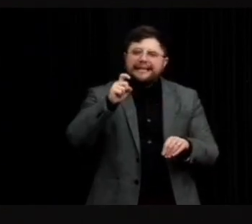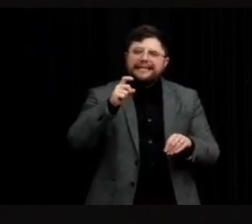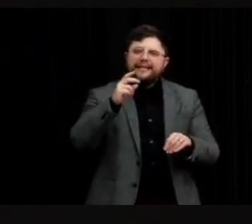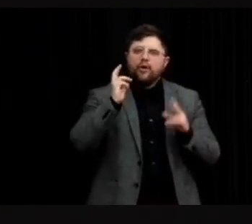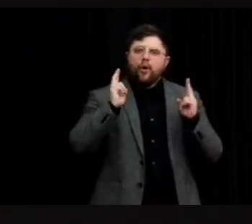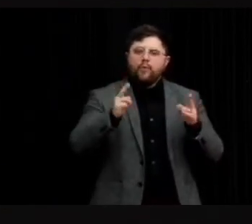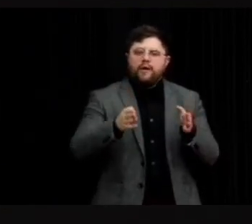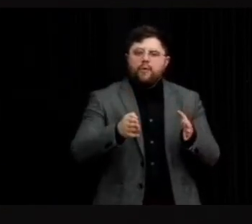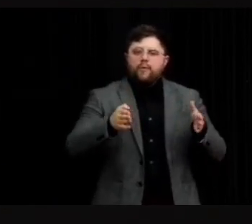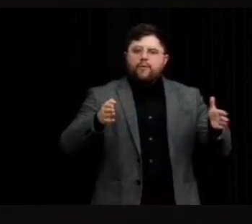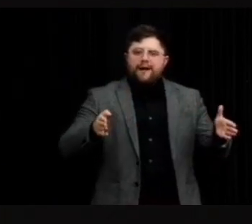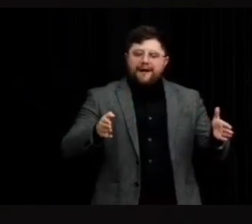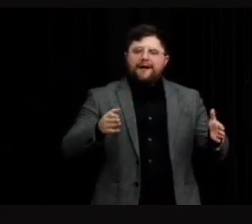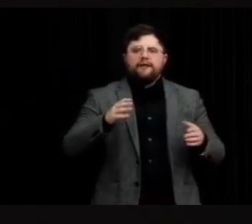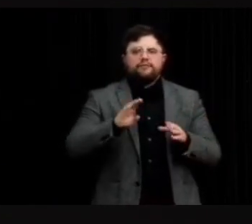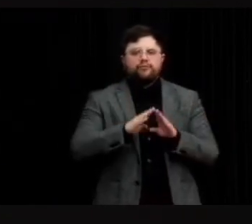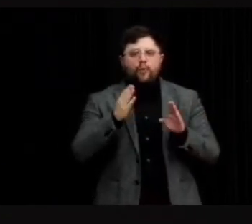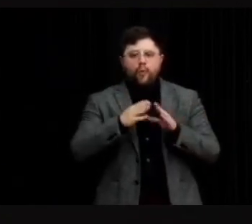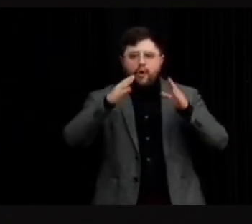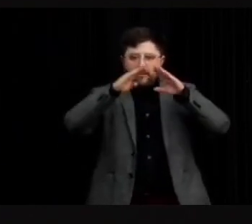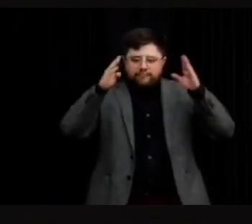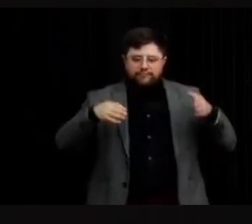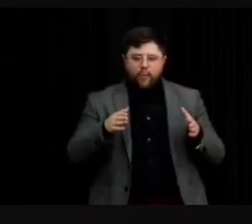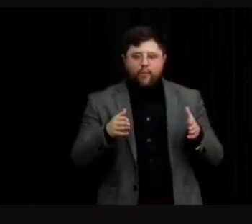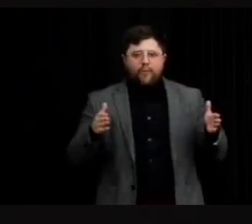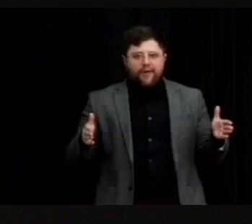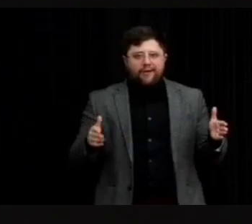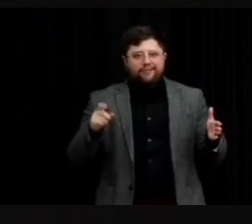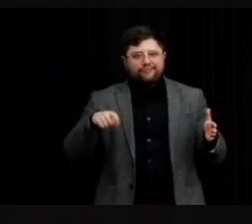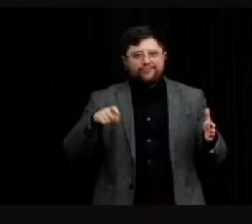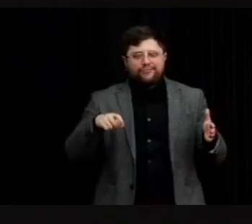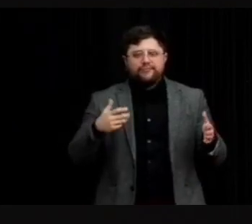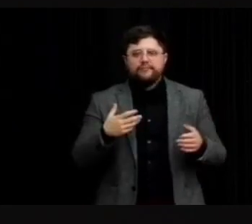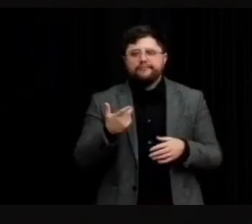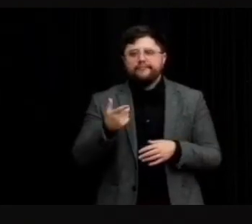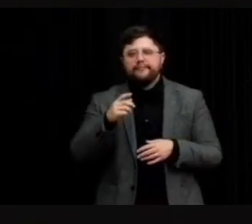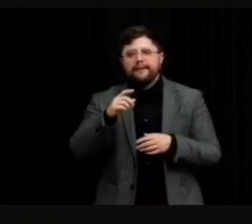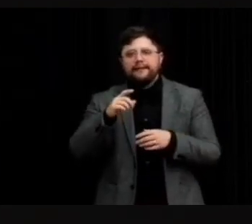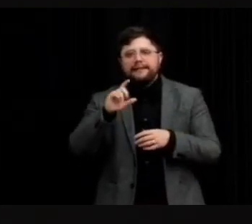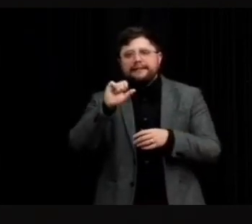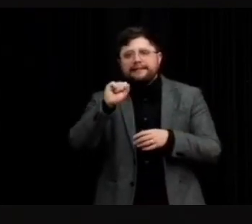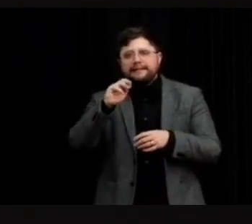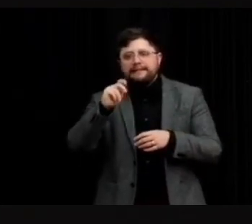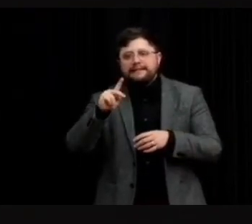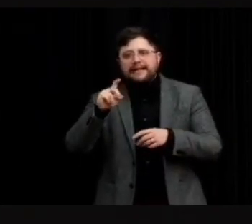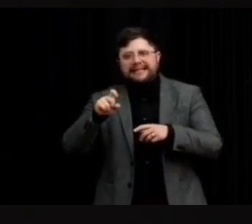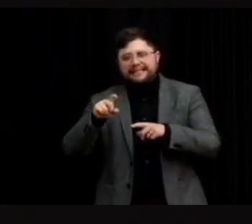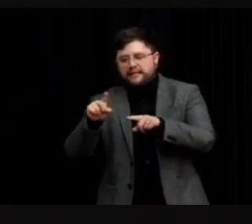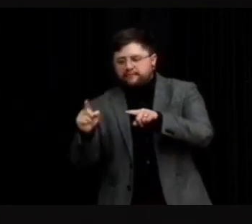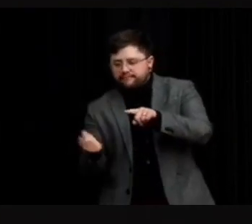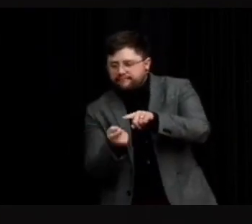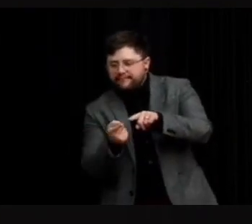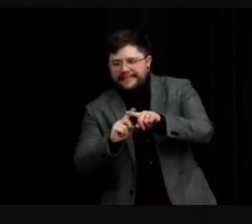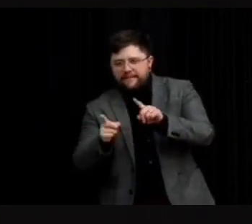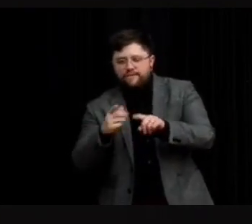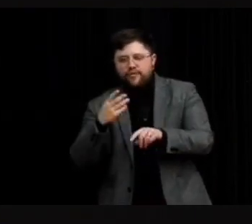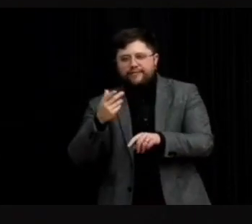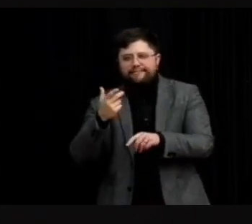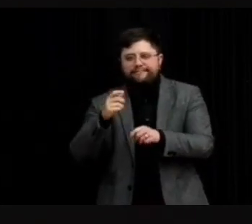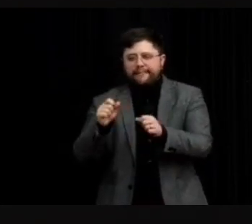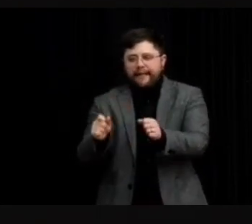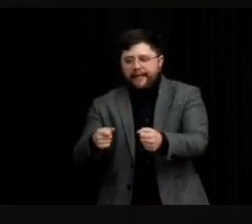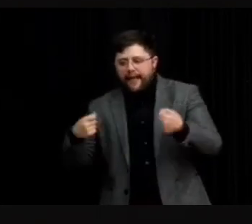and doorways. It's having cut under sinks and removable cabinets in bathrooms to be able to